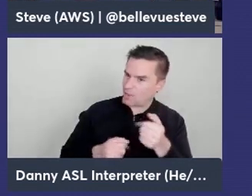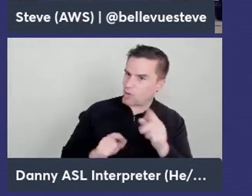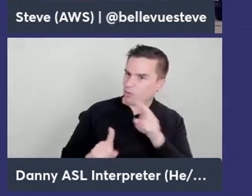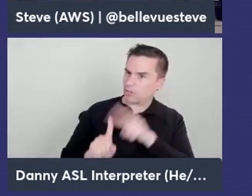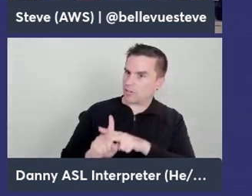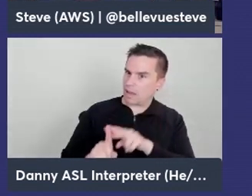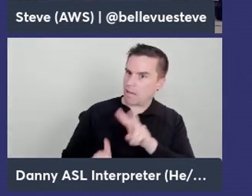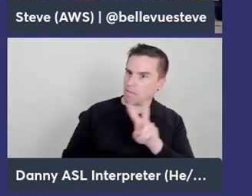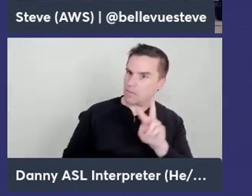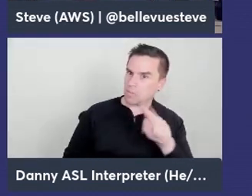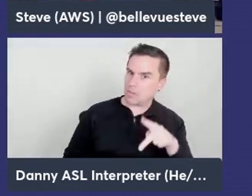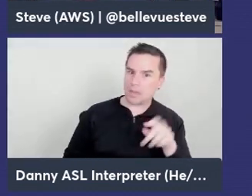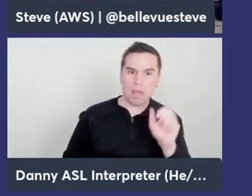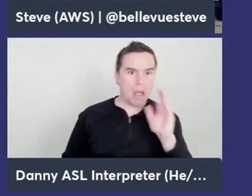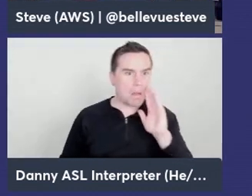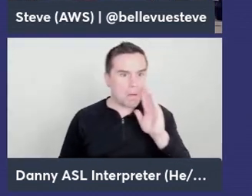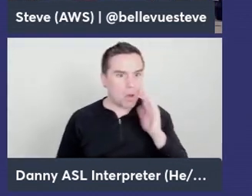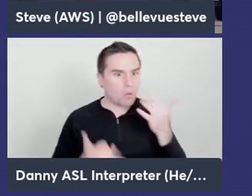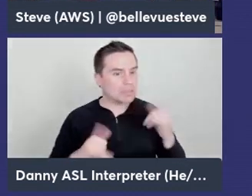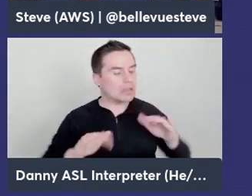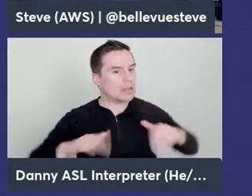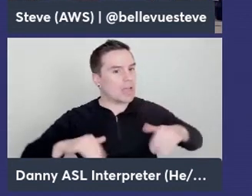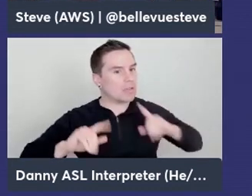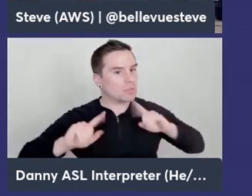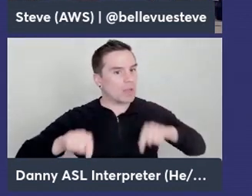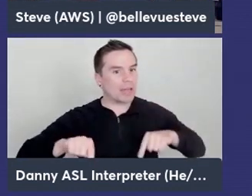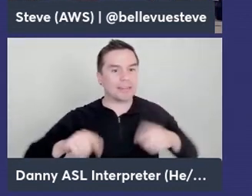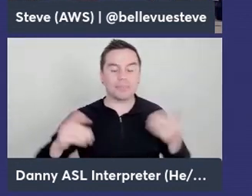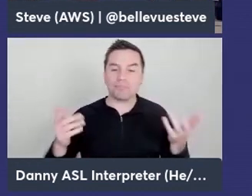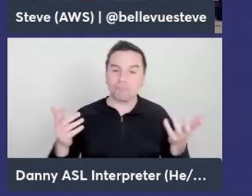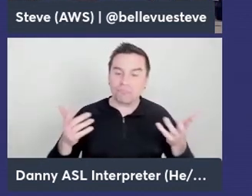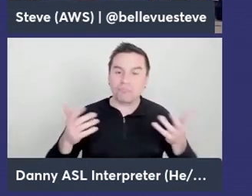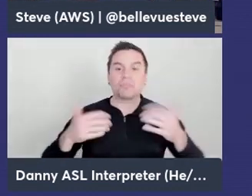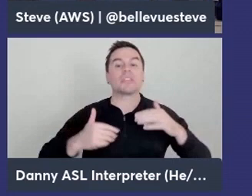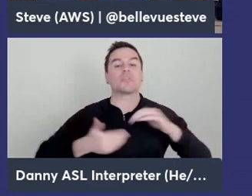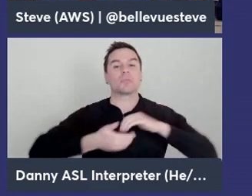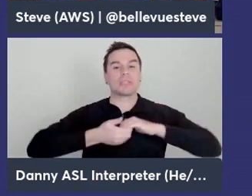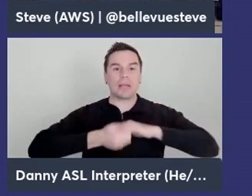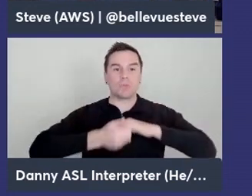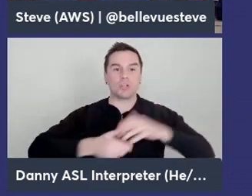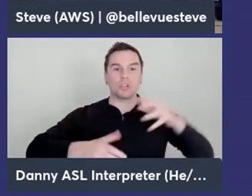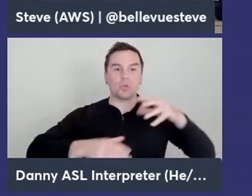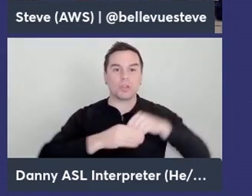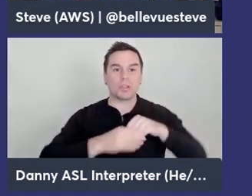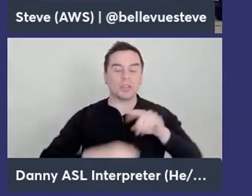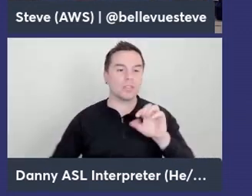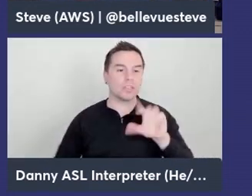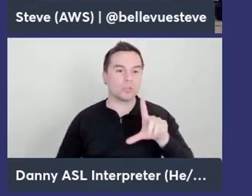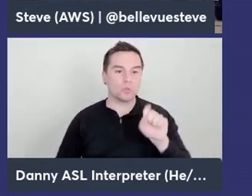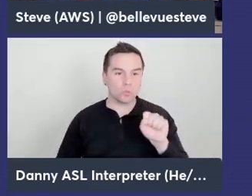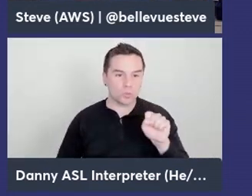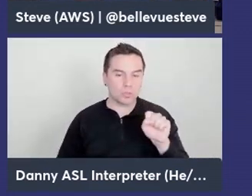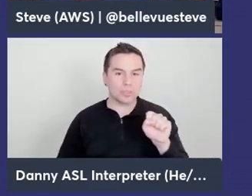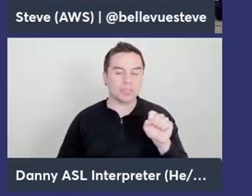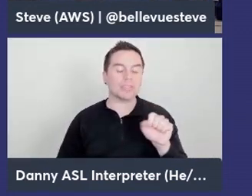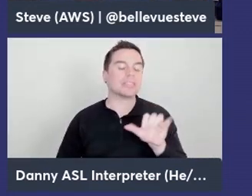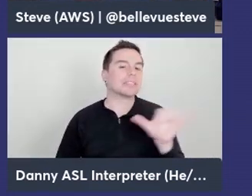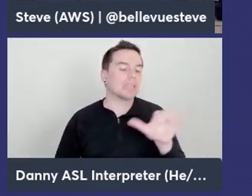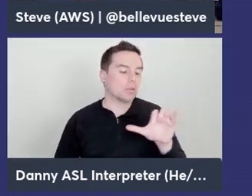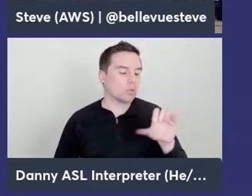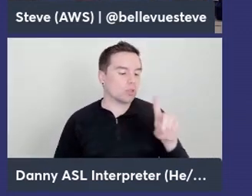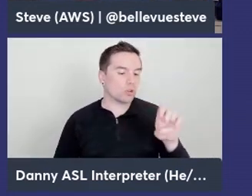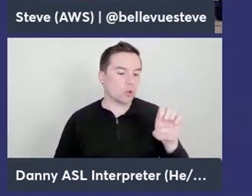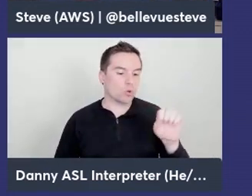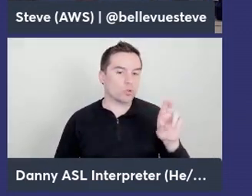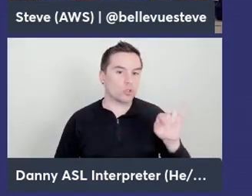can, it's collaboration in these tools. And this is like what we've heard in the code suite too. It's like, unless you want to bring all your folks together,